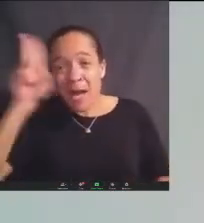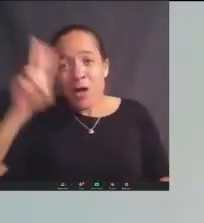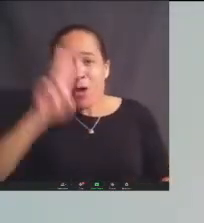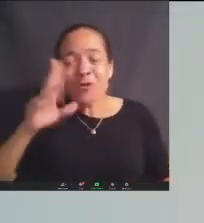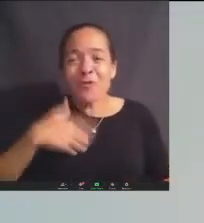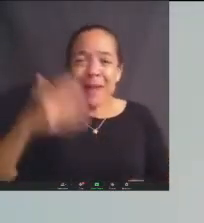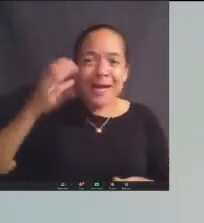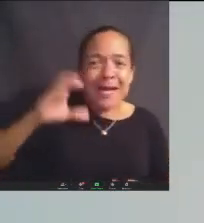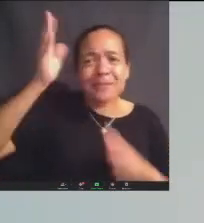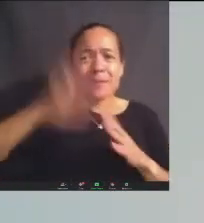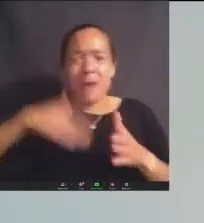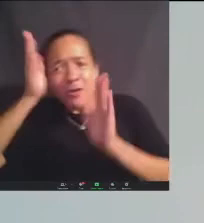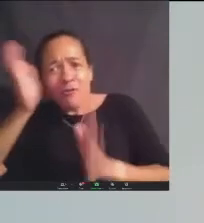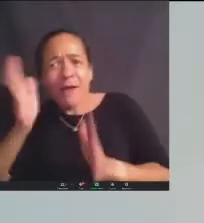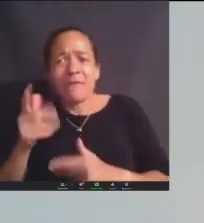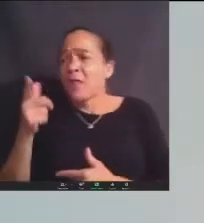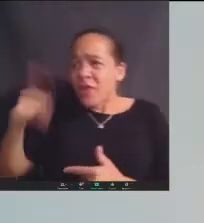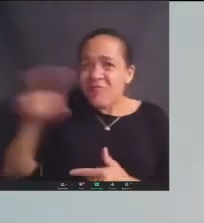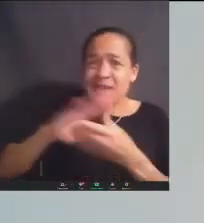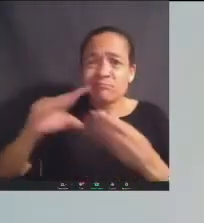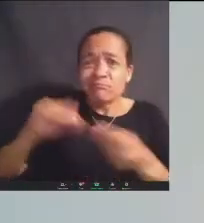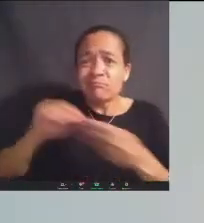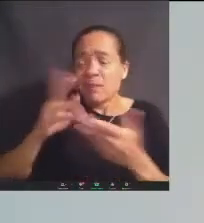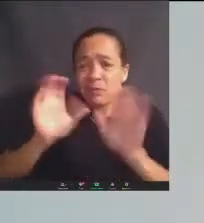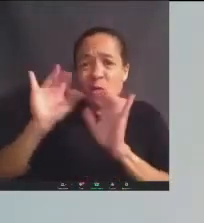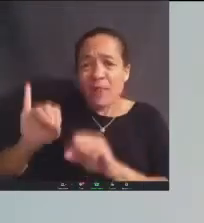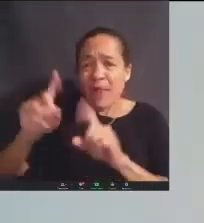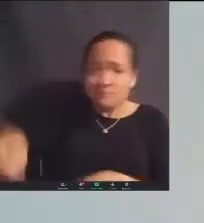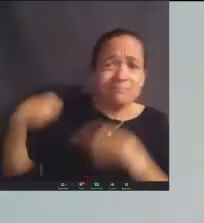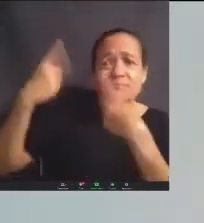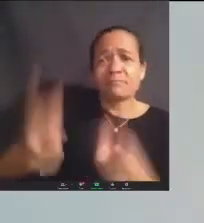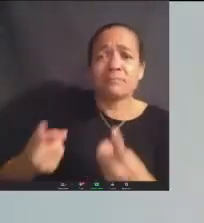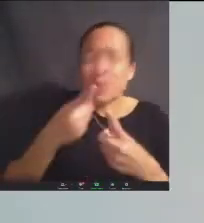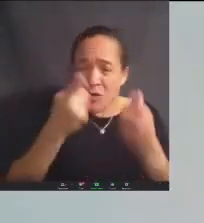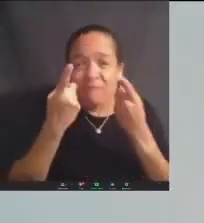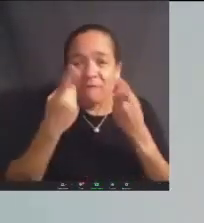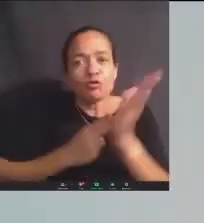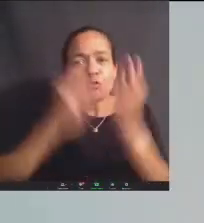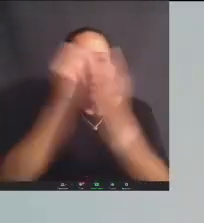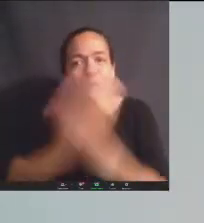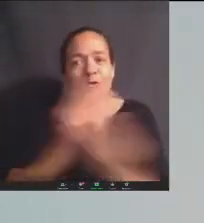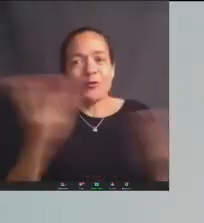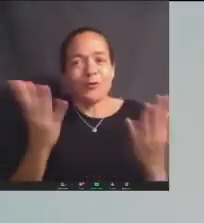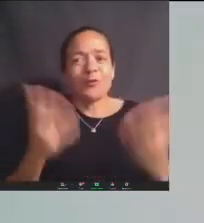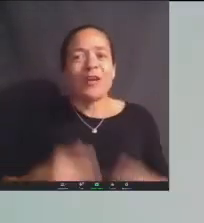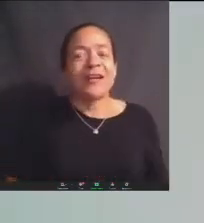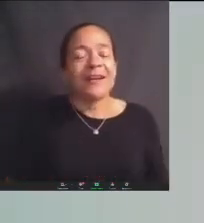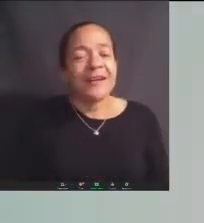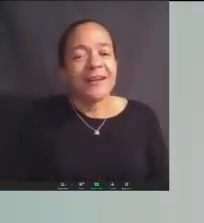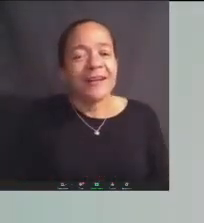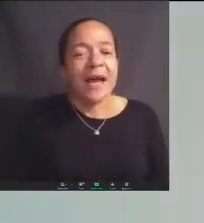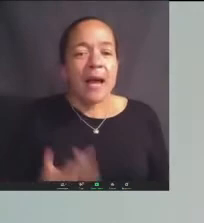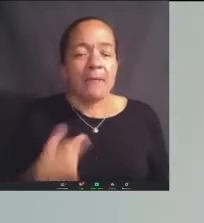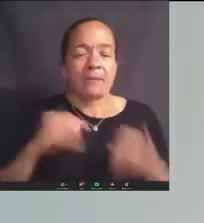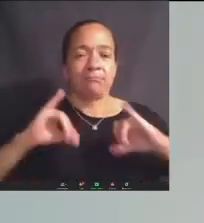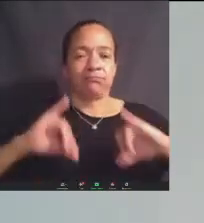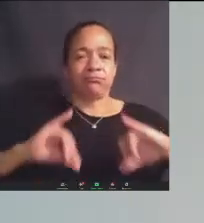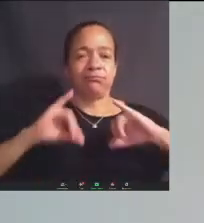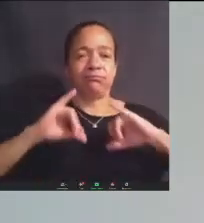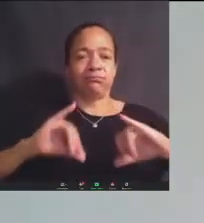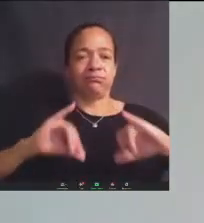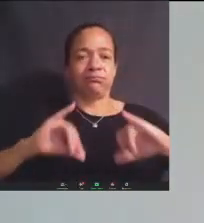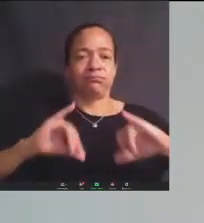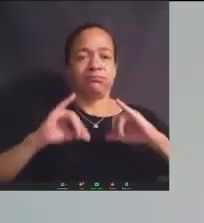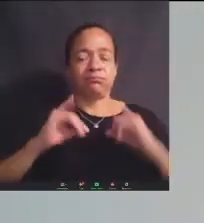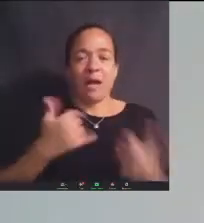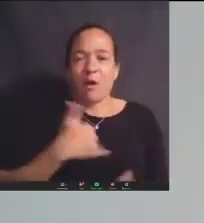finally trying to tell the truth about mm-hmm. Black men. And I was like, okay, we're definitely leaning our ladder up against the wrong wall. And no